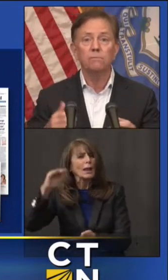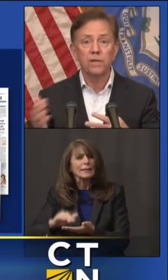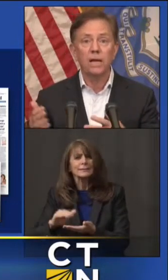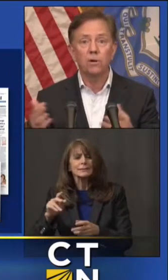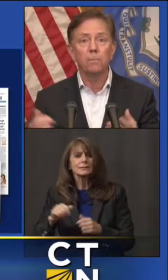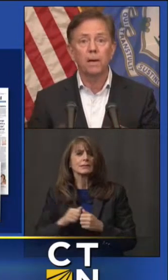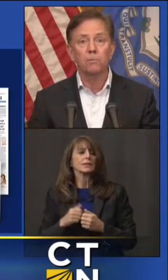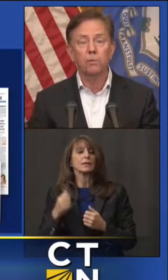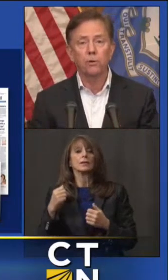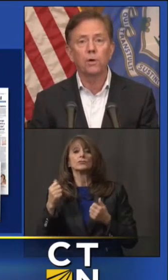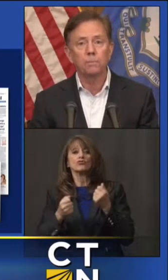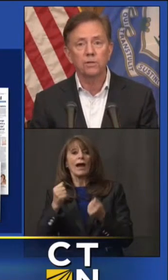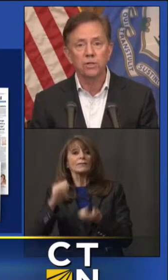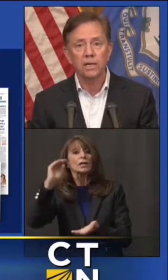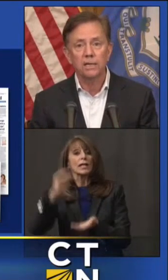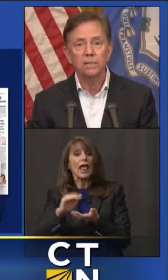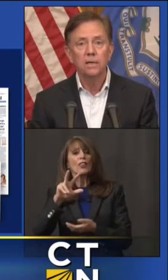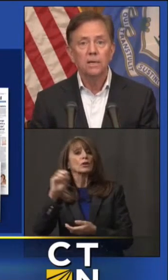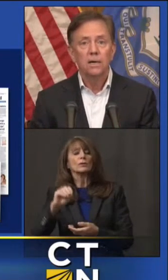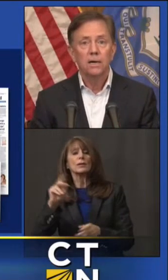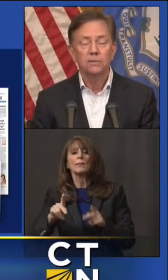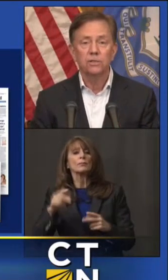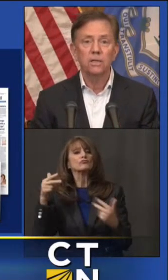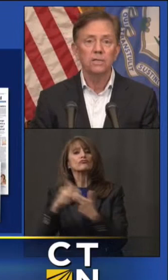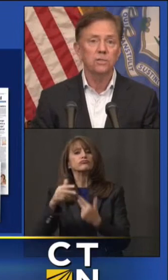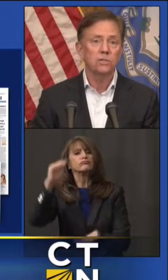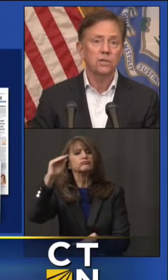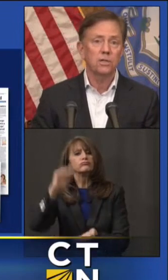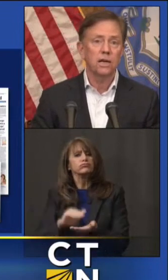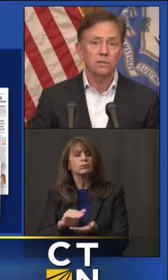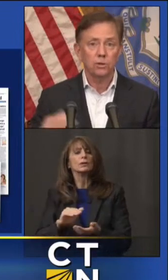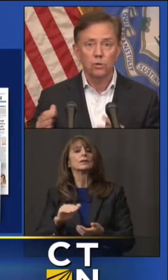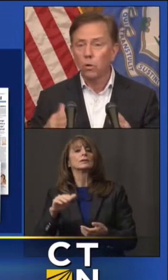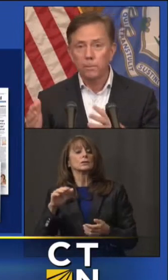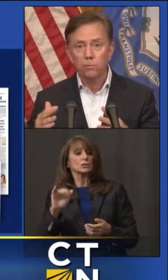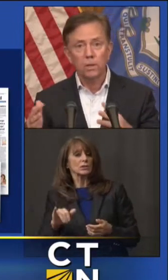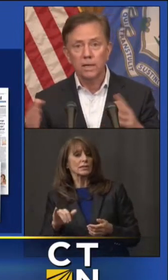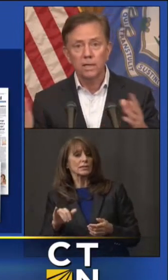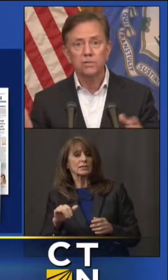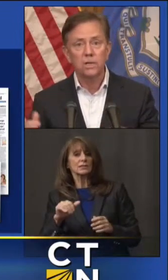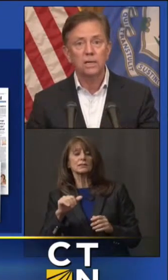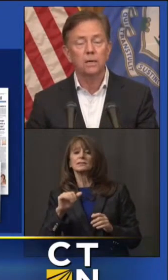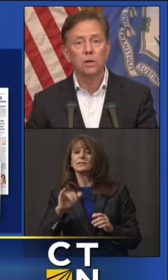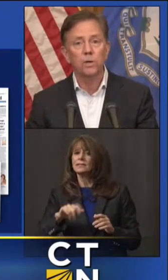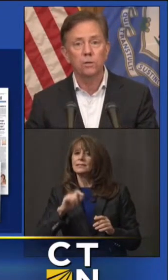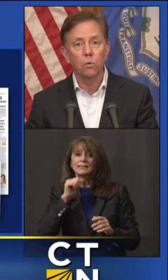driving down about 30%. And this is not corporate related. It's